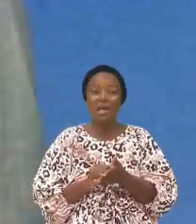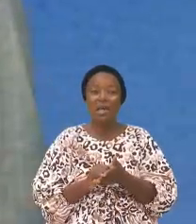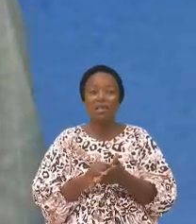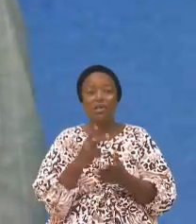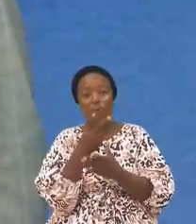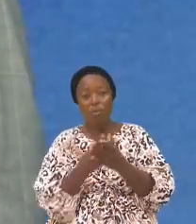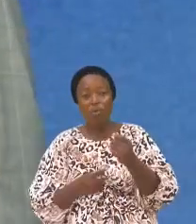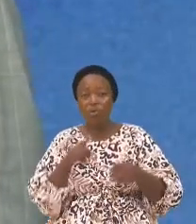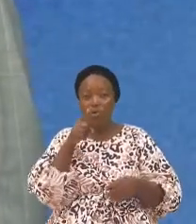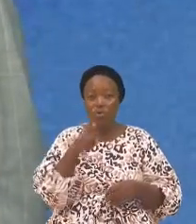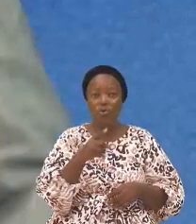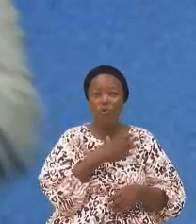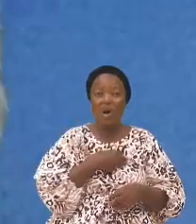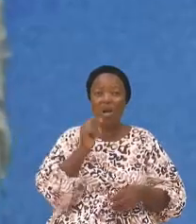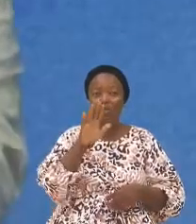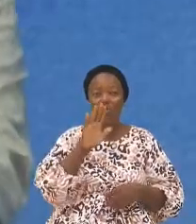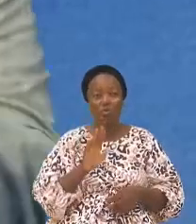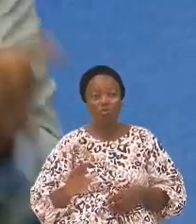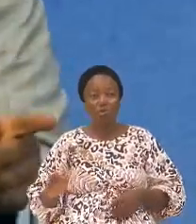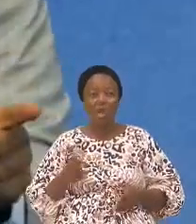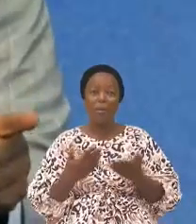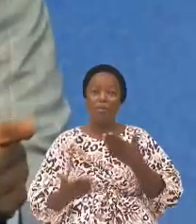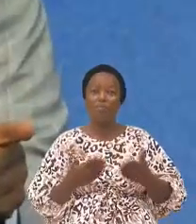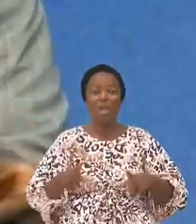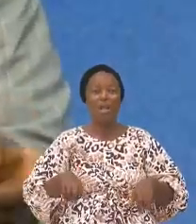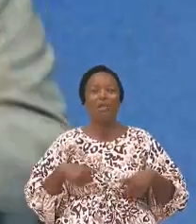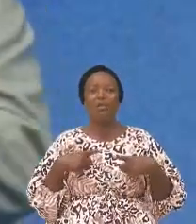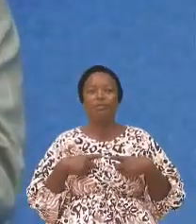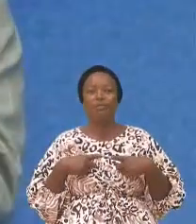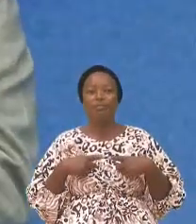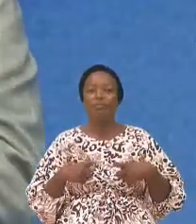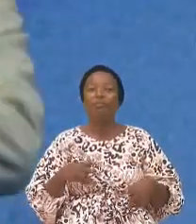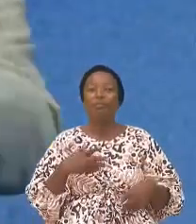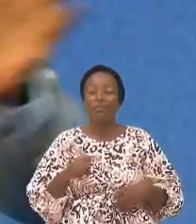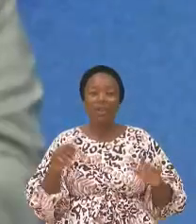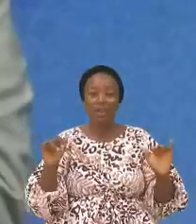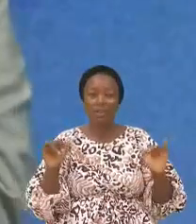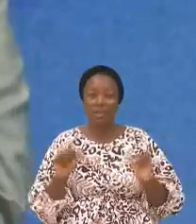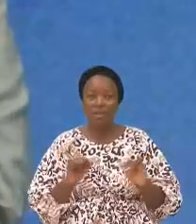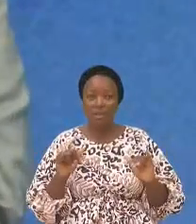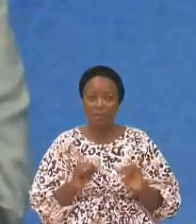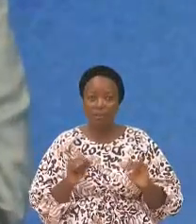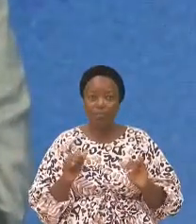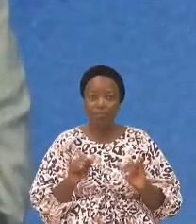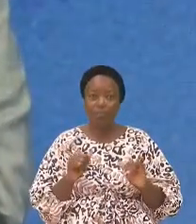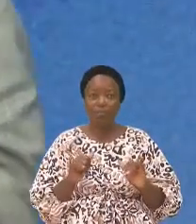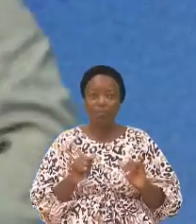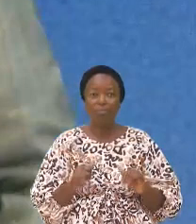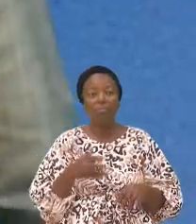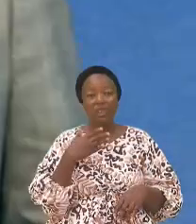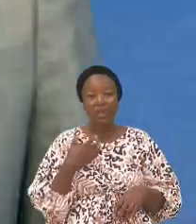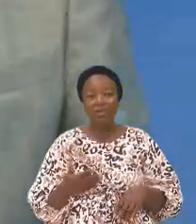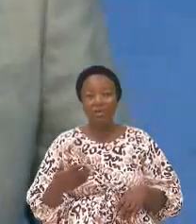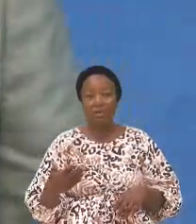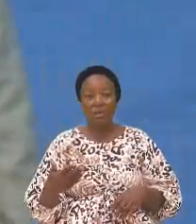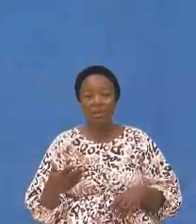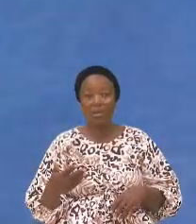choose life, that both thou and thy seed may live.